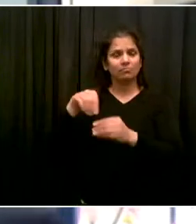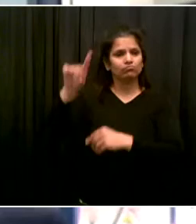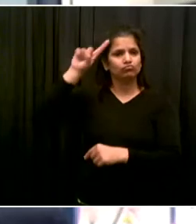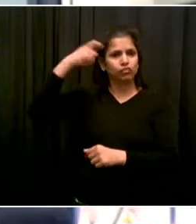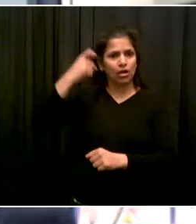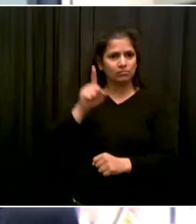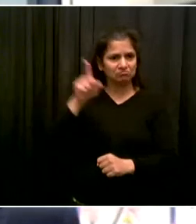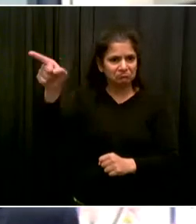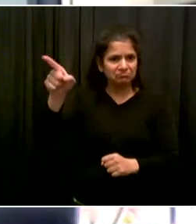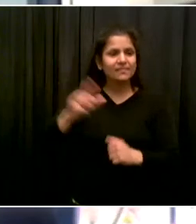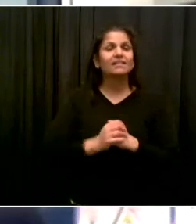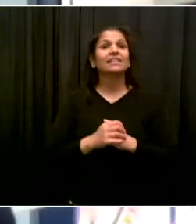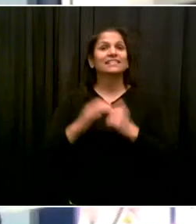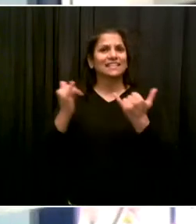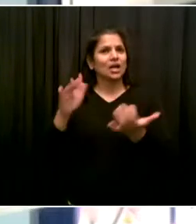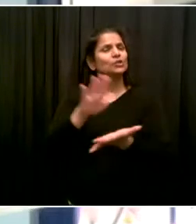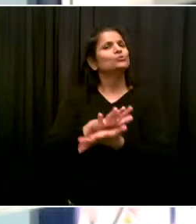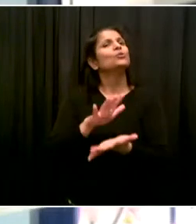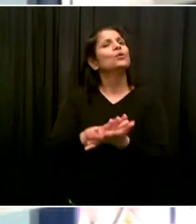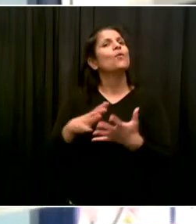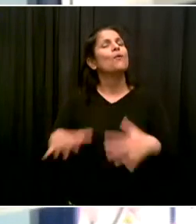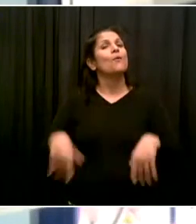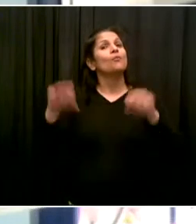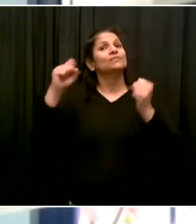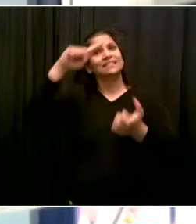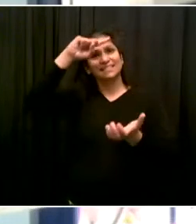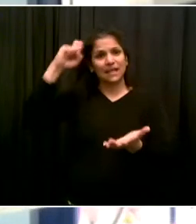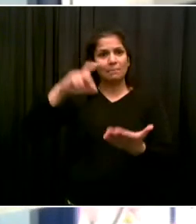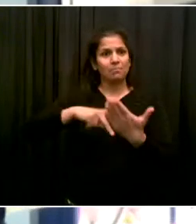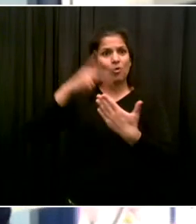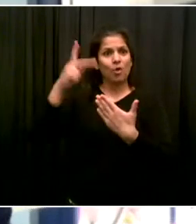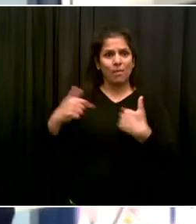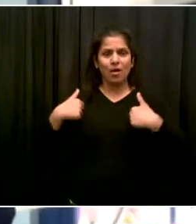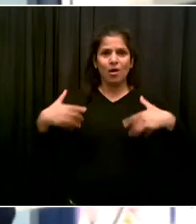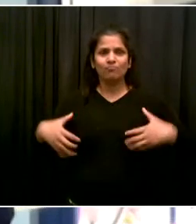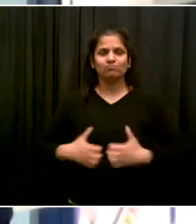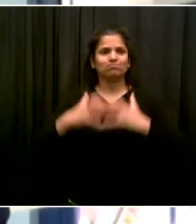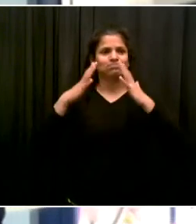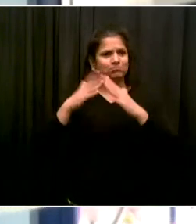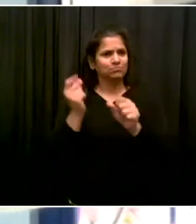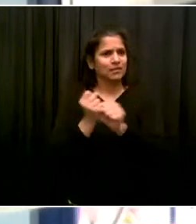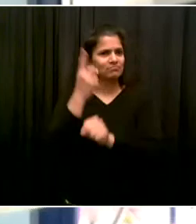community. To me, summer programming is an extension of the regular school